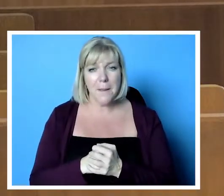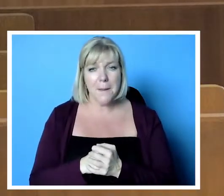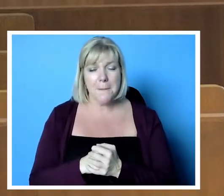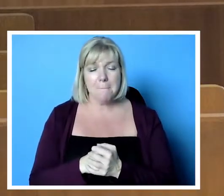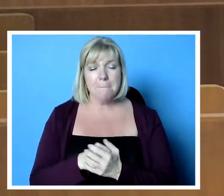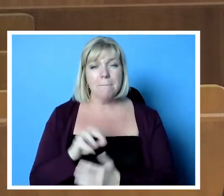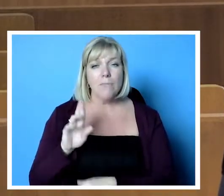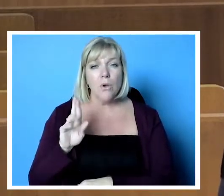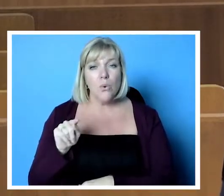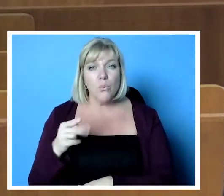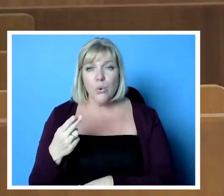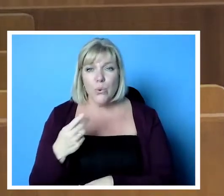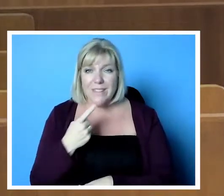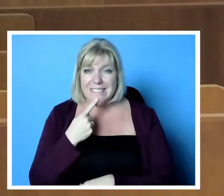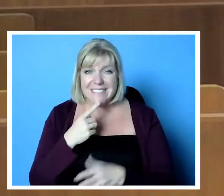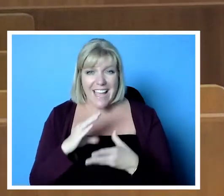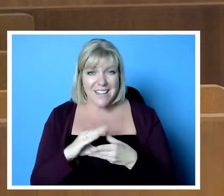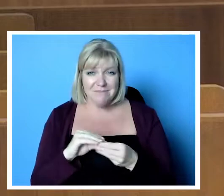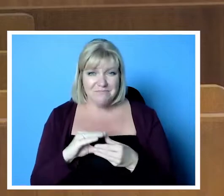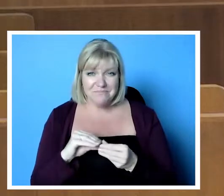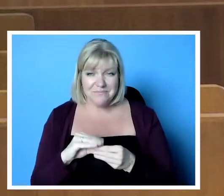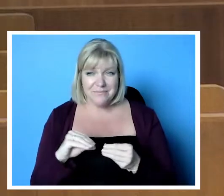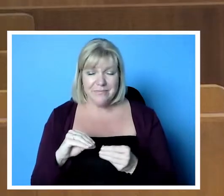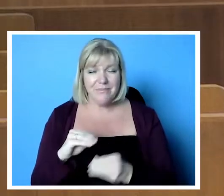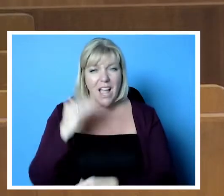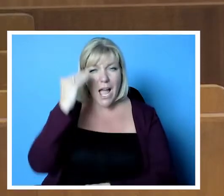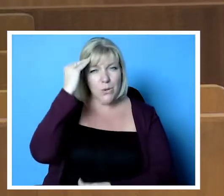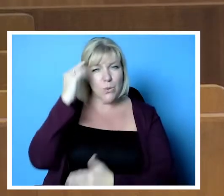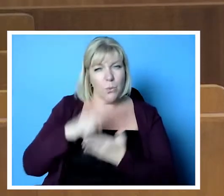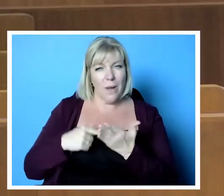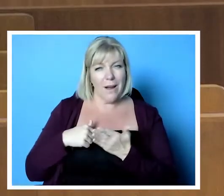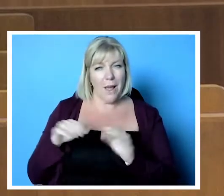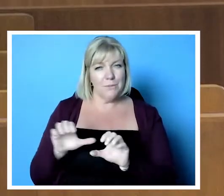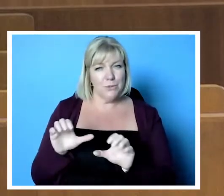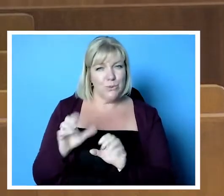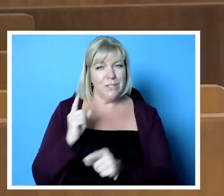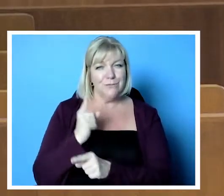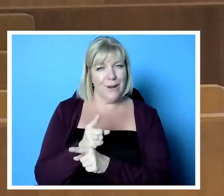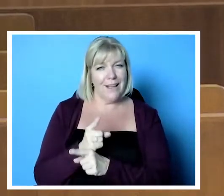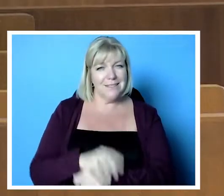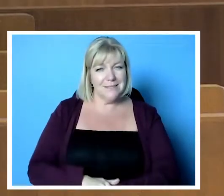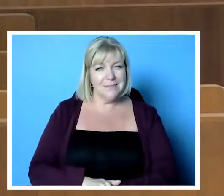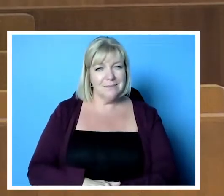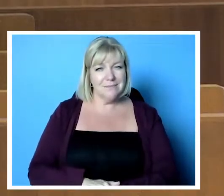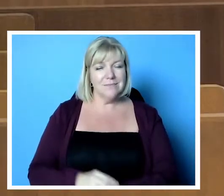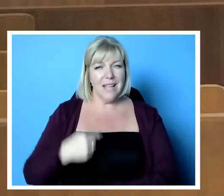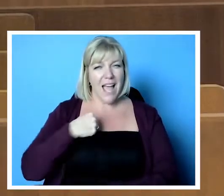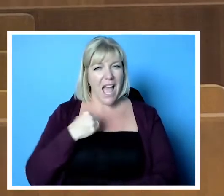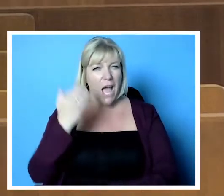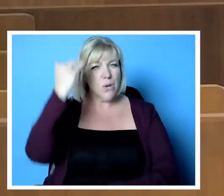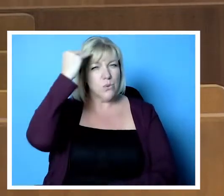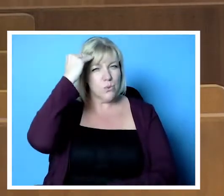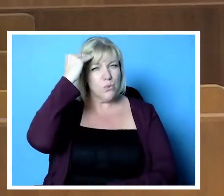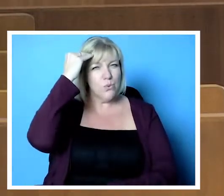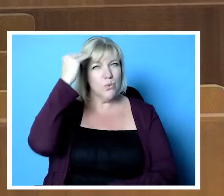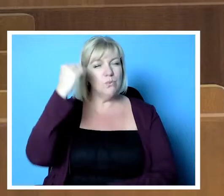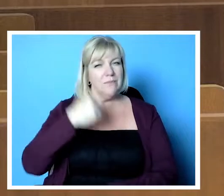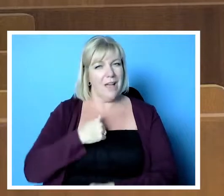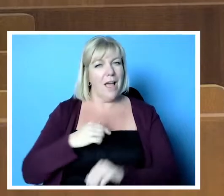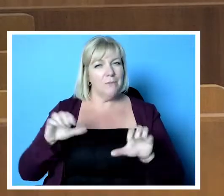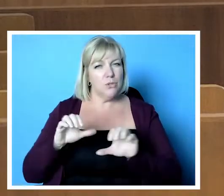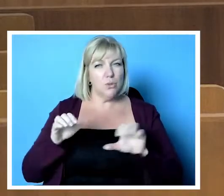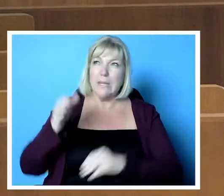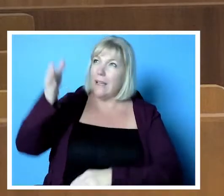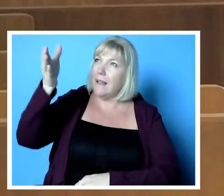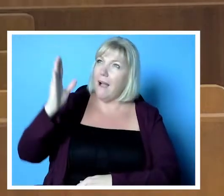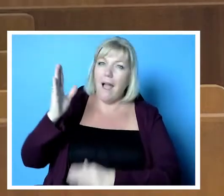Ruth said, I knew that what I was doing was right. I knew that I was doing what God asked